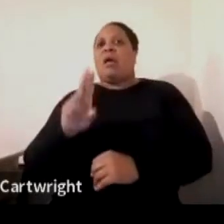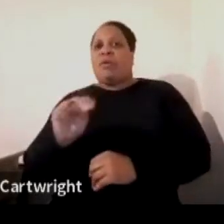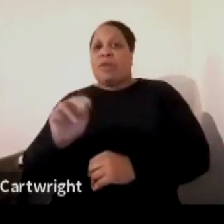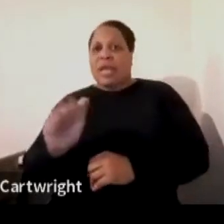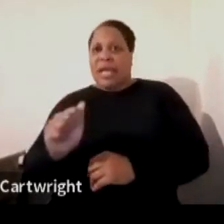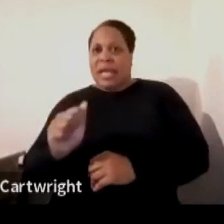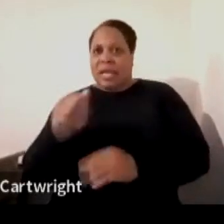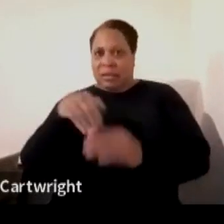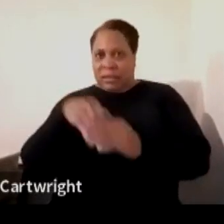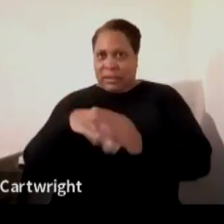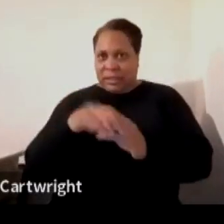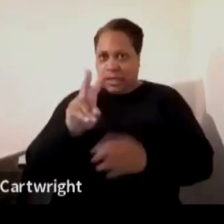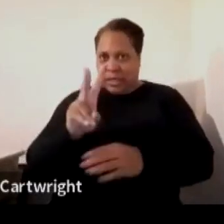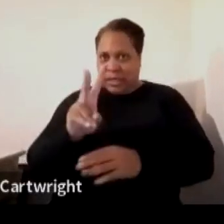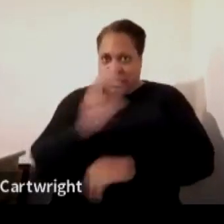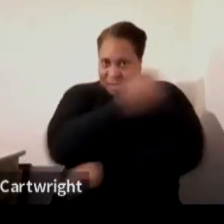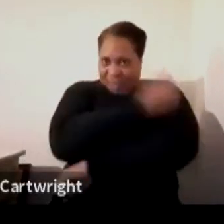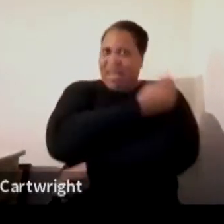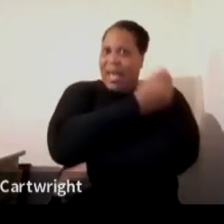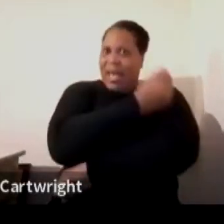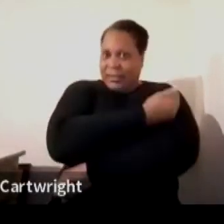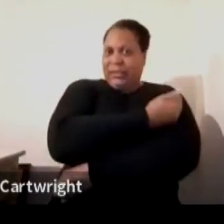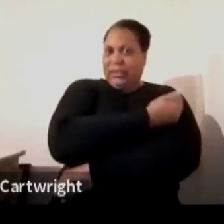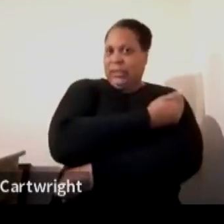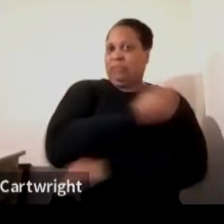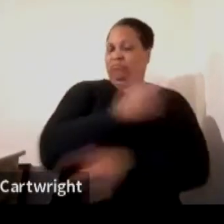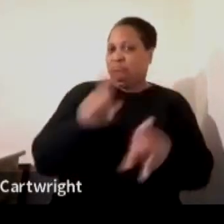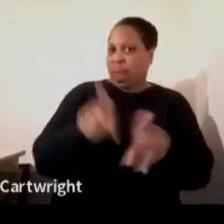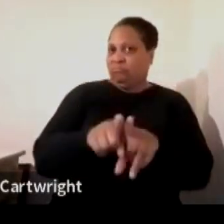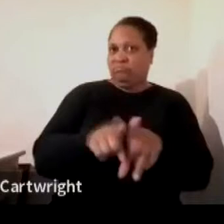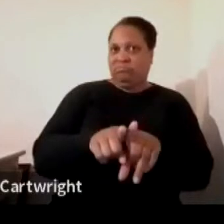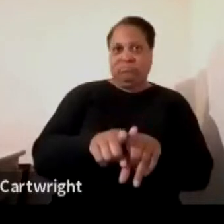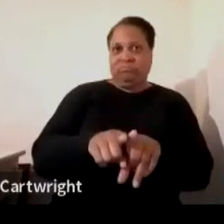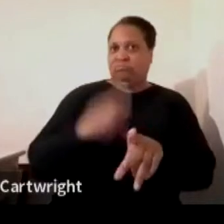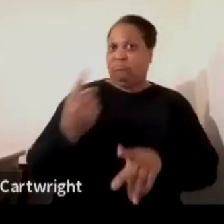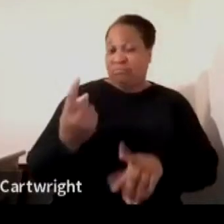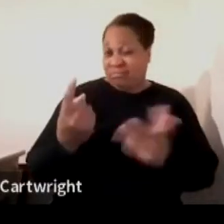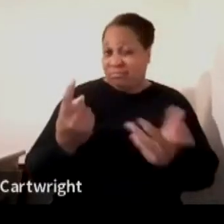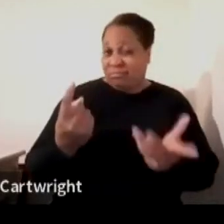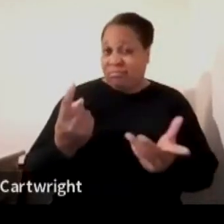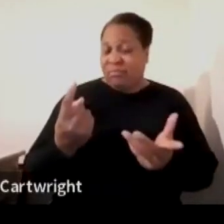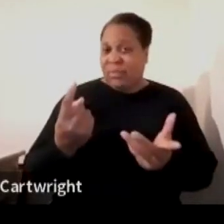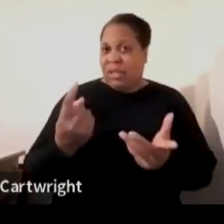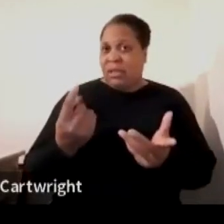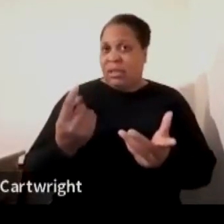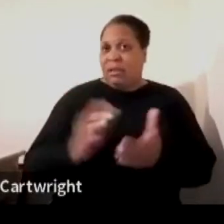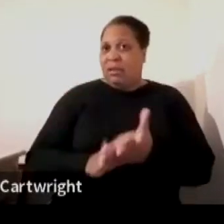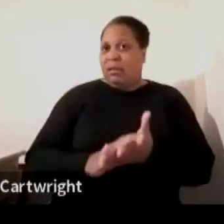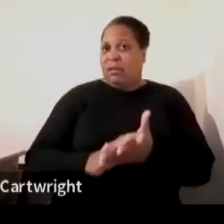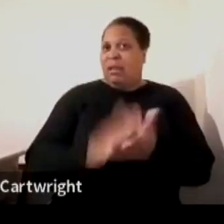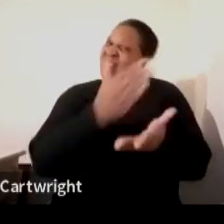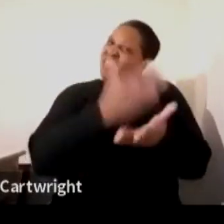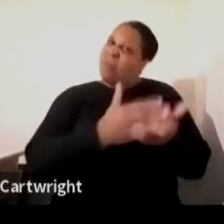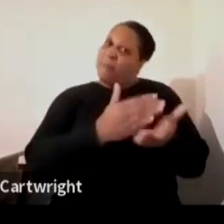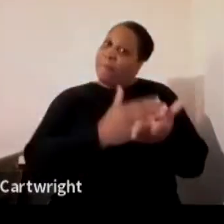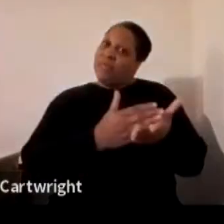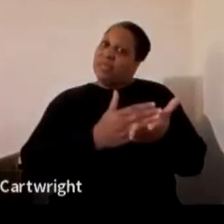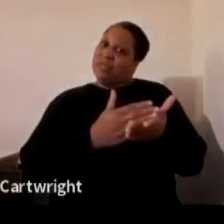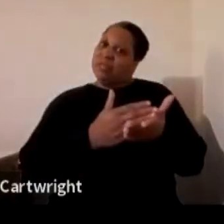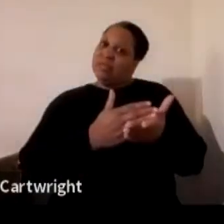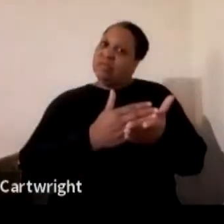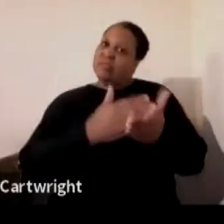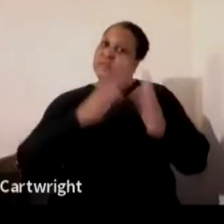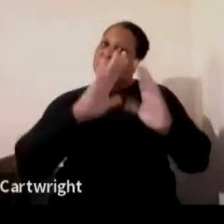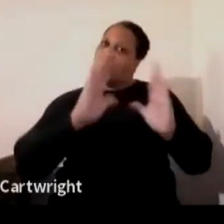vaccine. And what's awesome is that not only does the piece that your body is making get destroyed, that's the